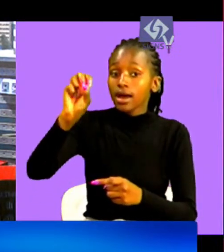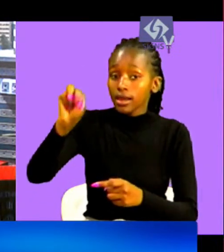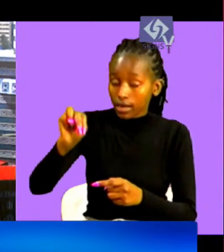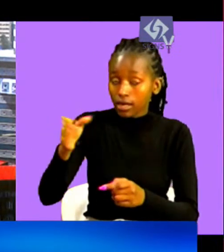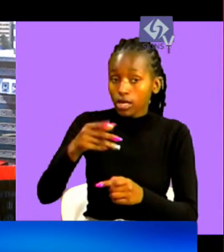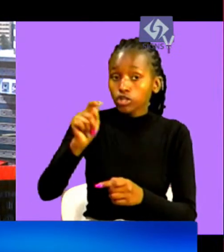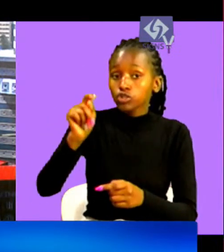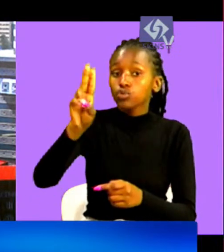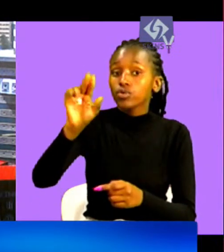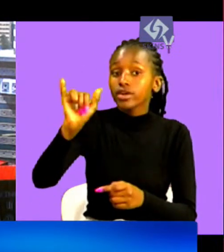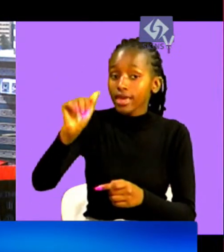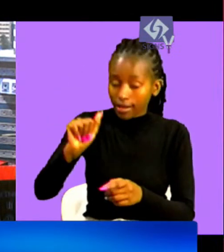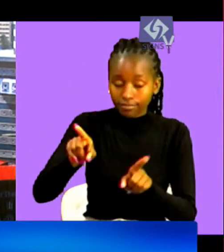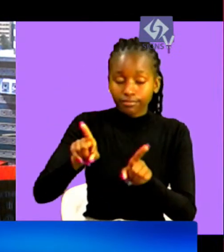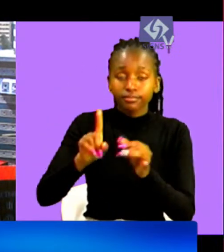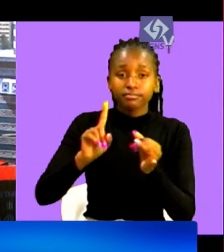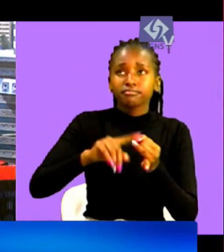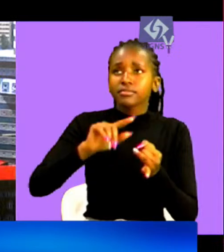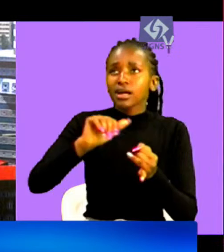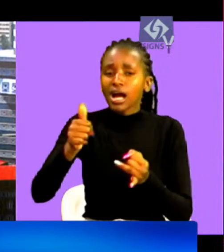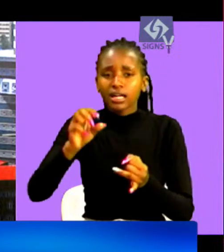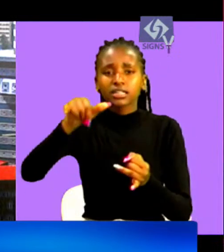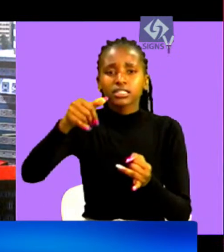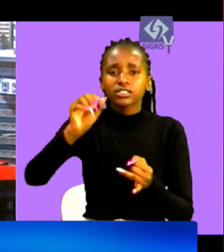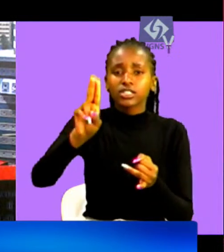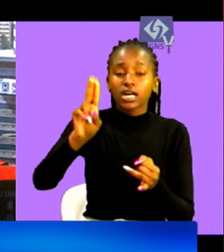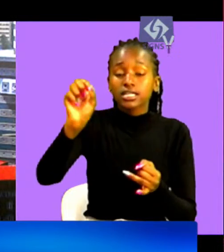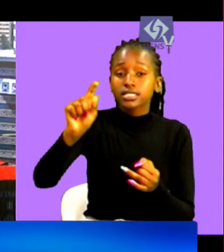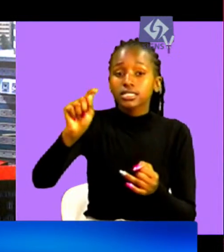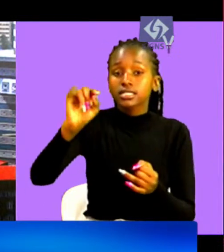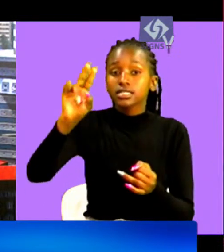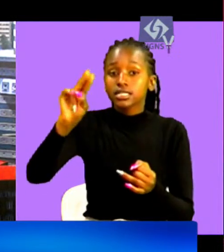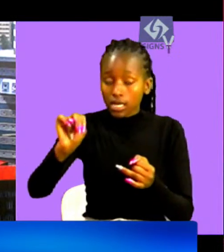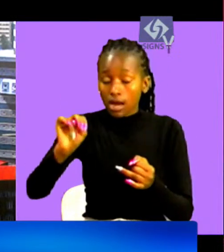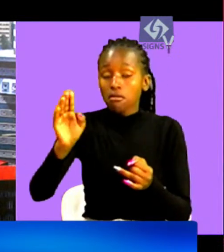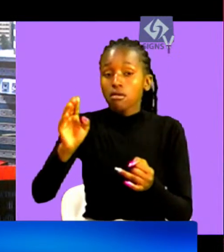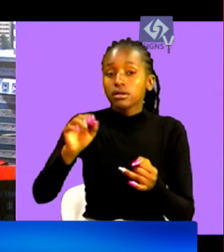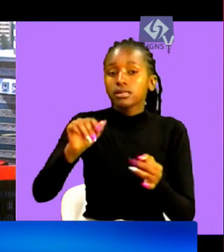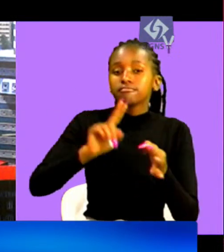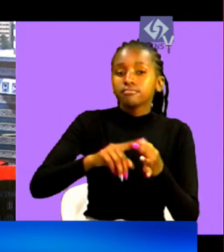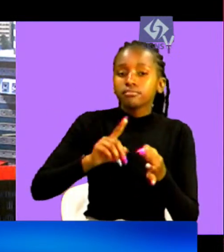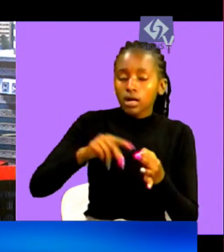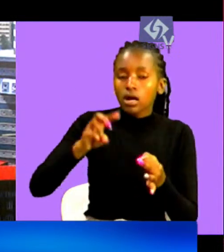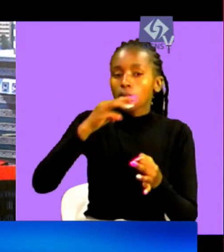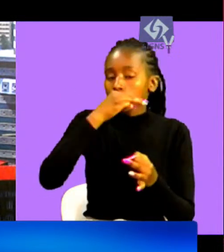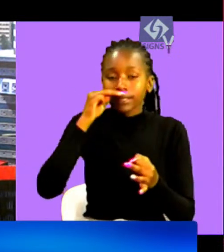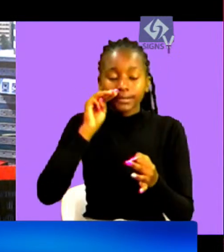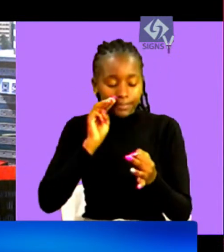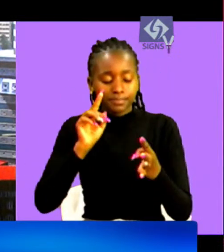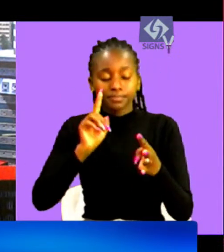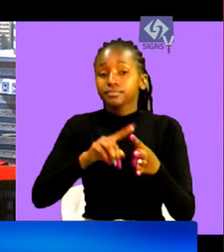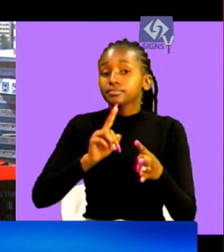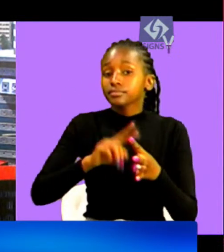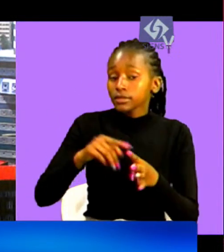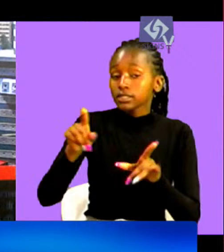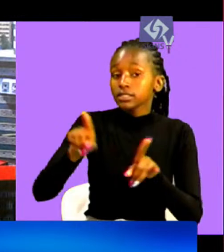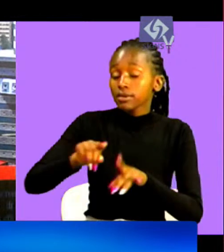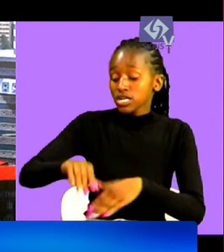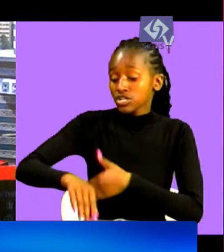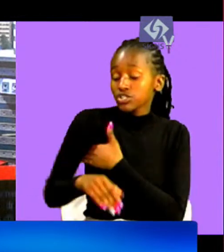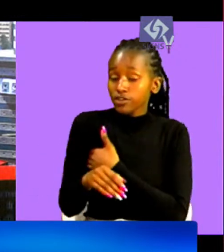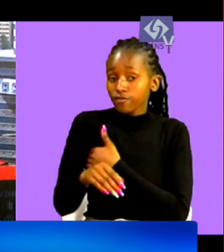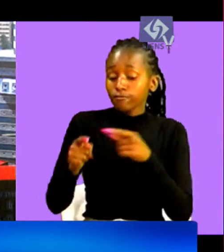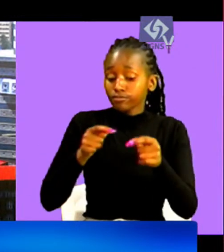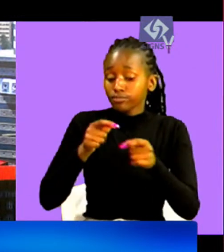Festus Ngeno, Attorney General Justin Muturi, Prime Cabinet Secretary Musalia Mudavadi, and Chief of